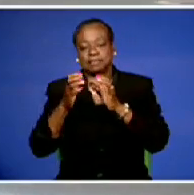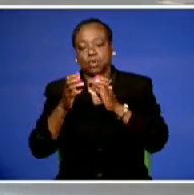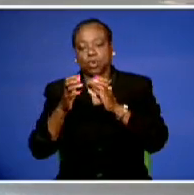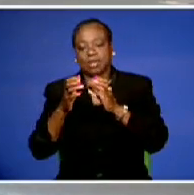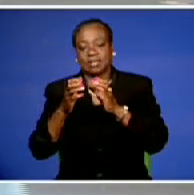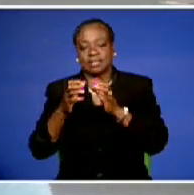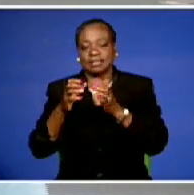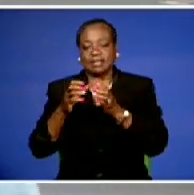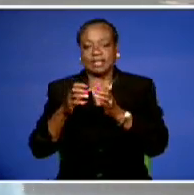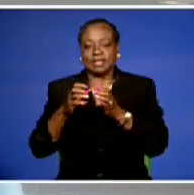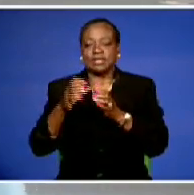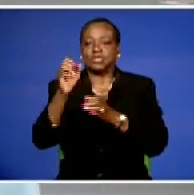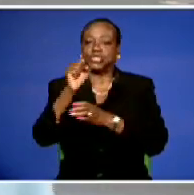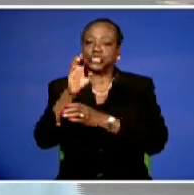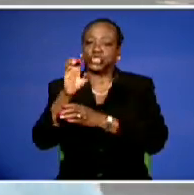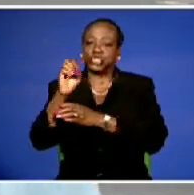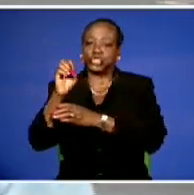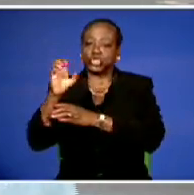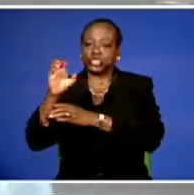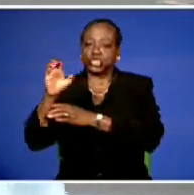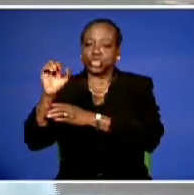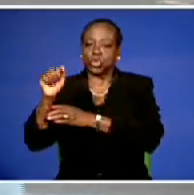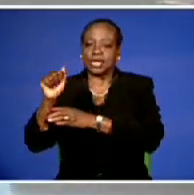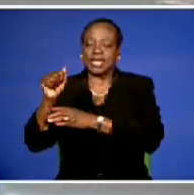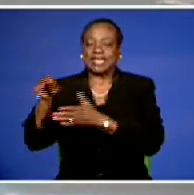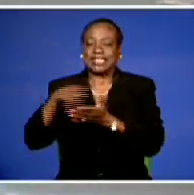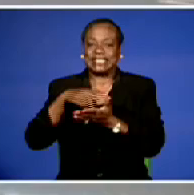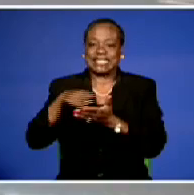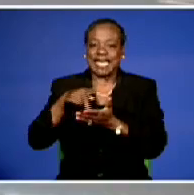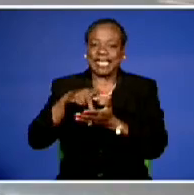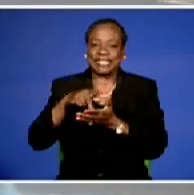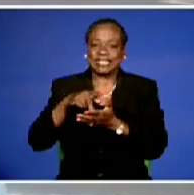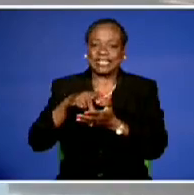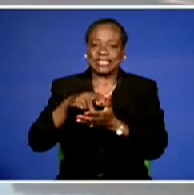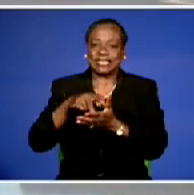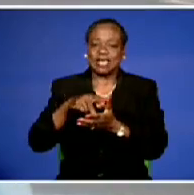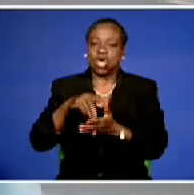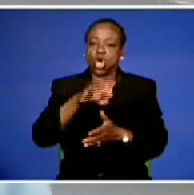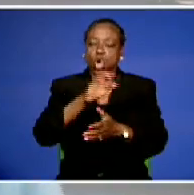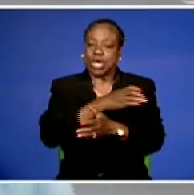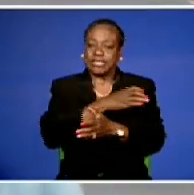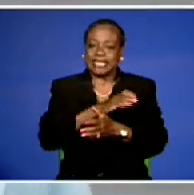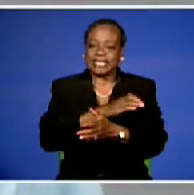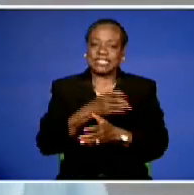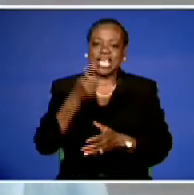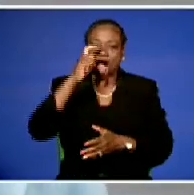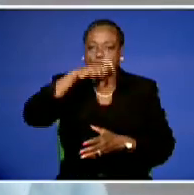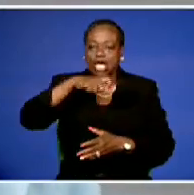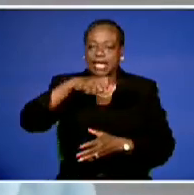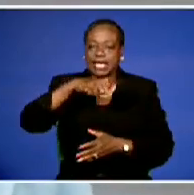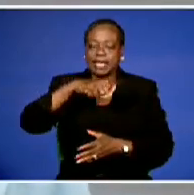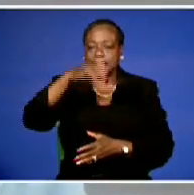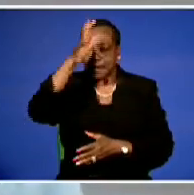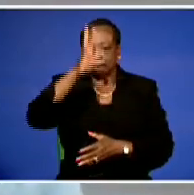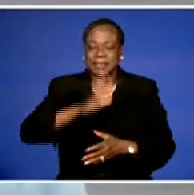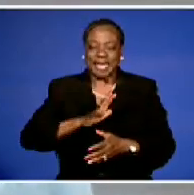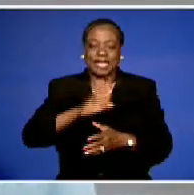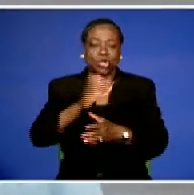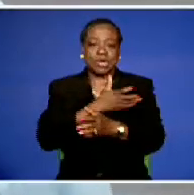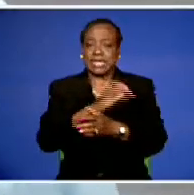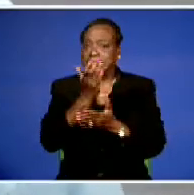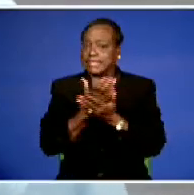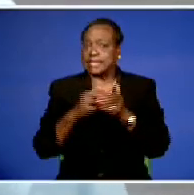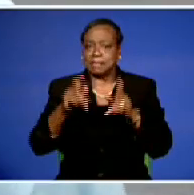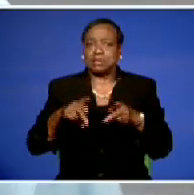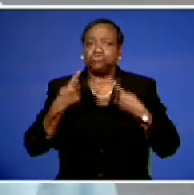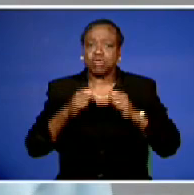the soca dance contest. You know, we got Ugly Man contest, as you all know. We got a lot of people. They trying to get ugly. They trying